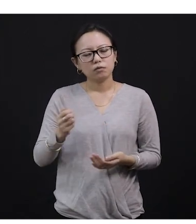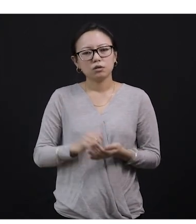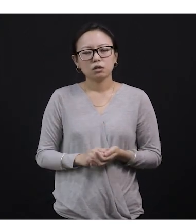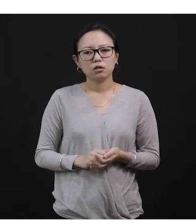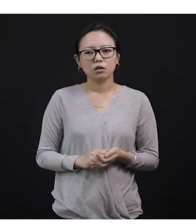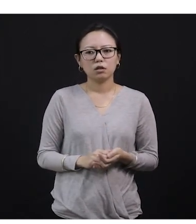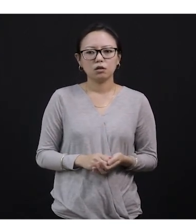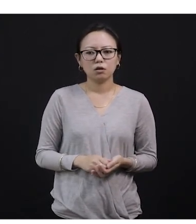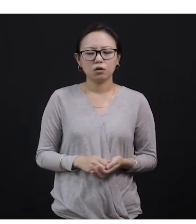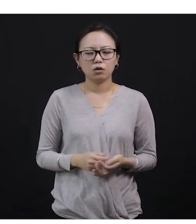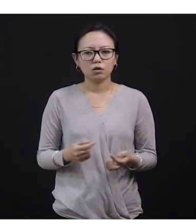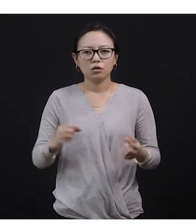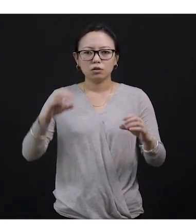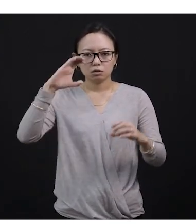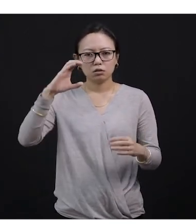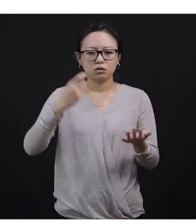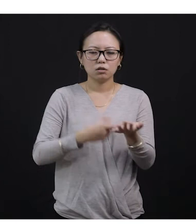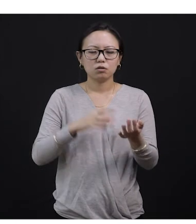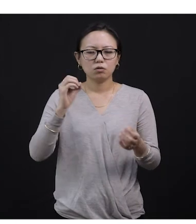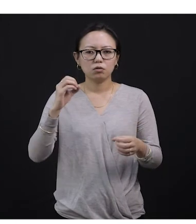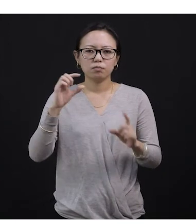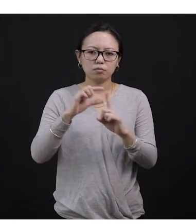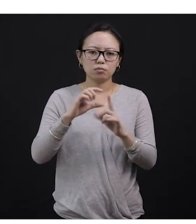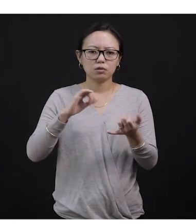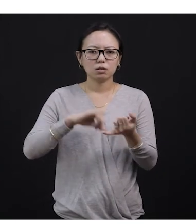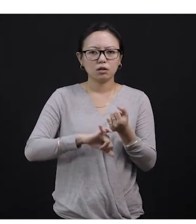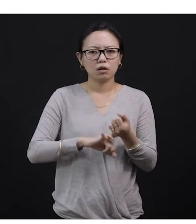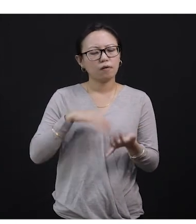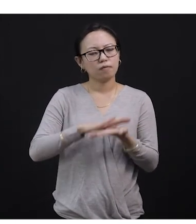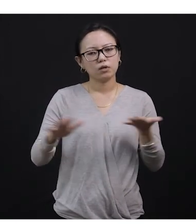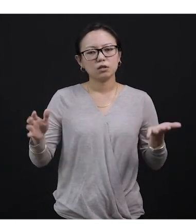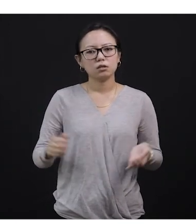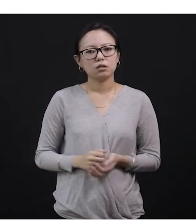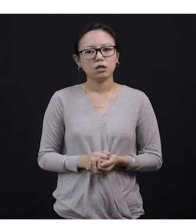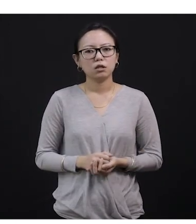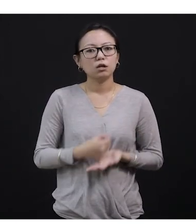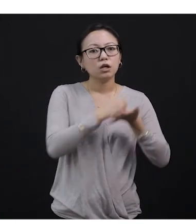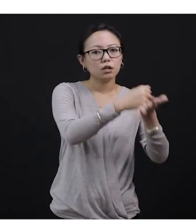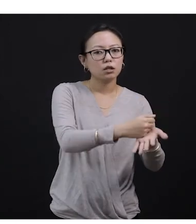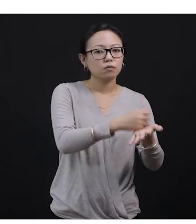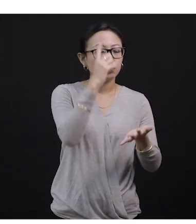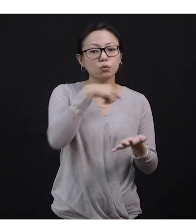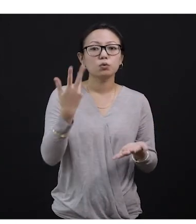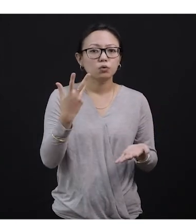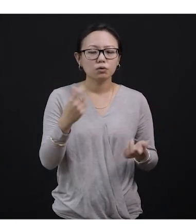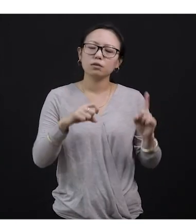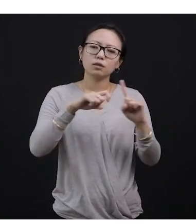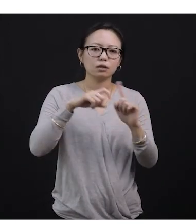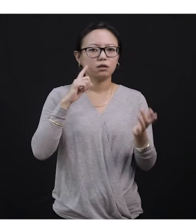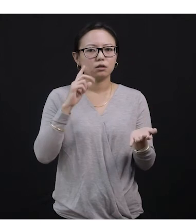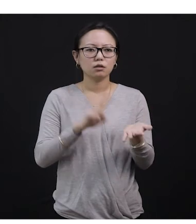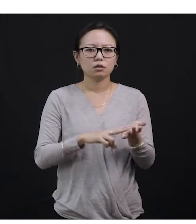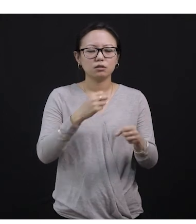they used to give some share to the king. All right. Now, the whole crops that they